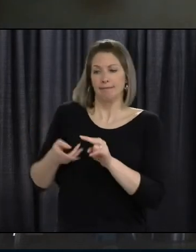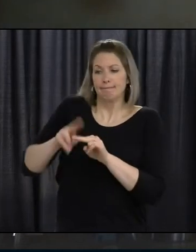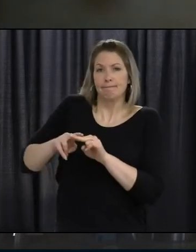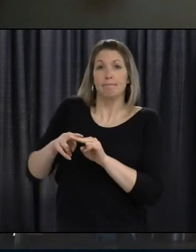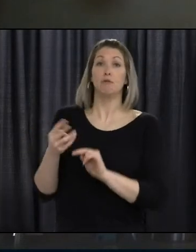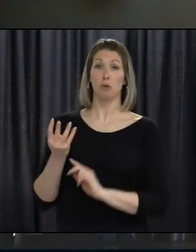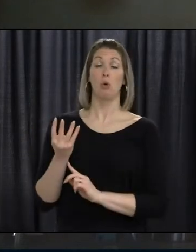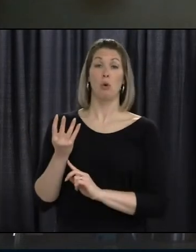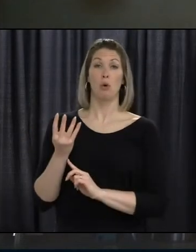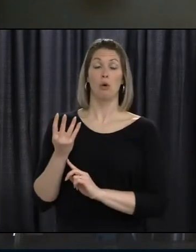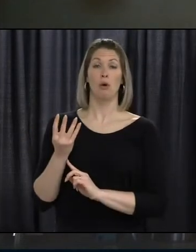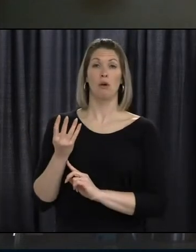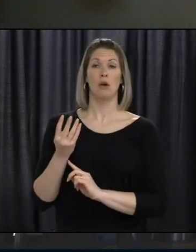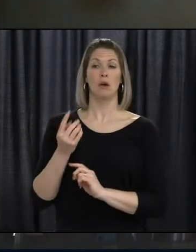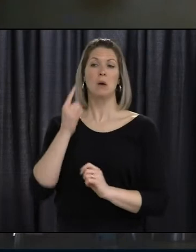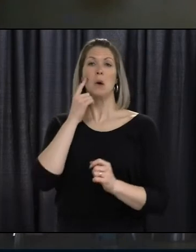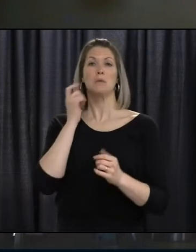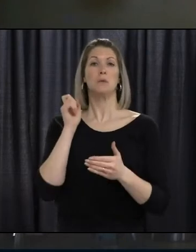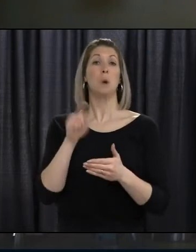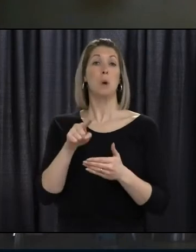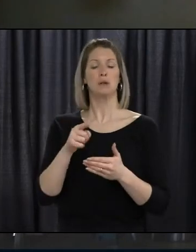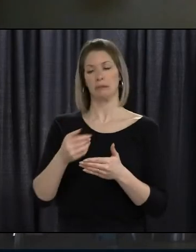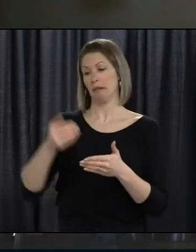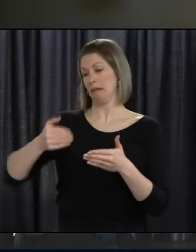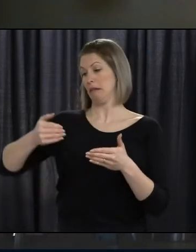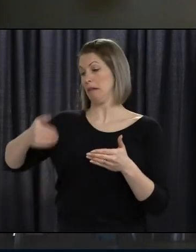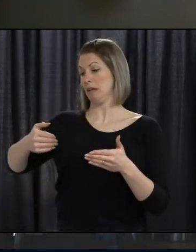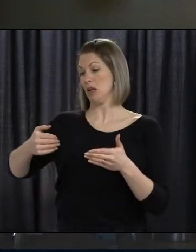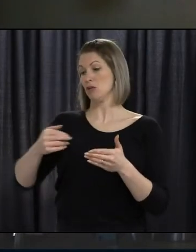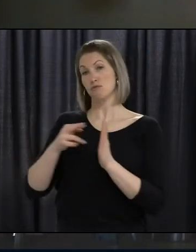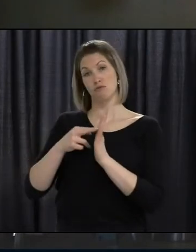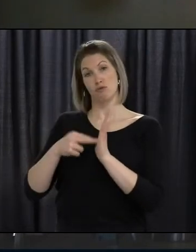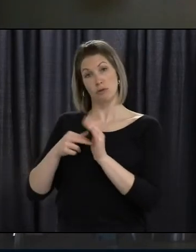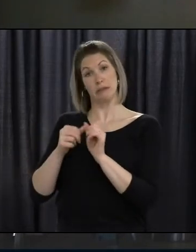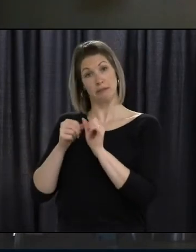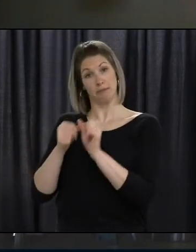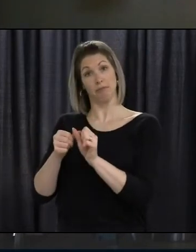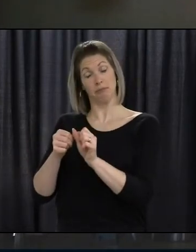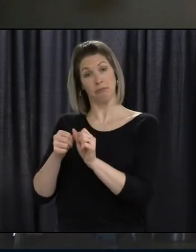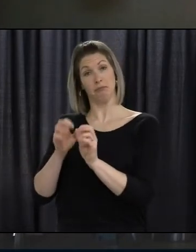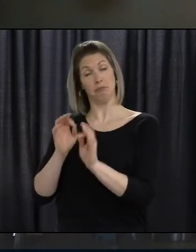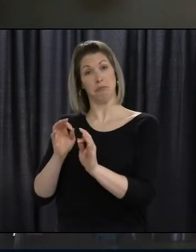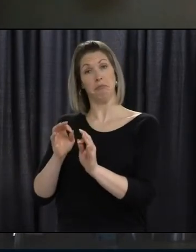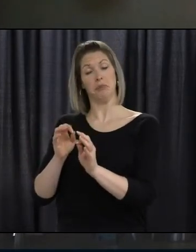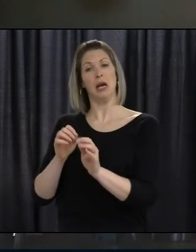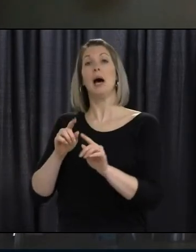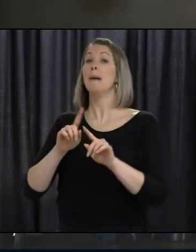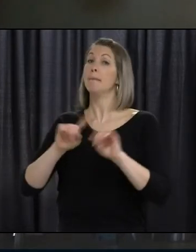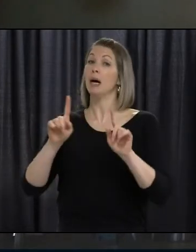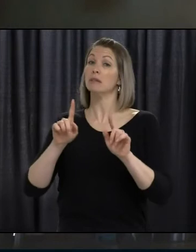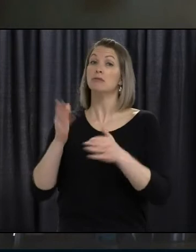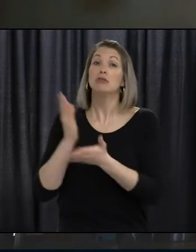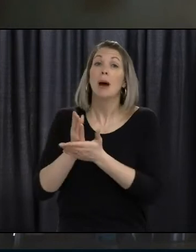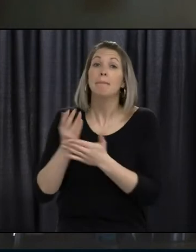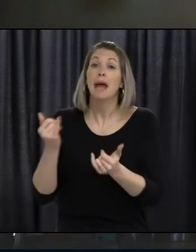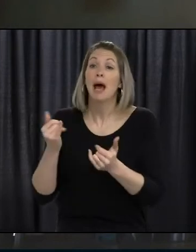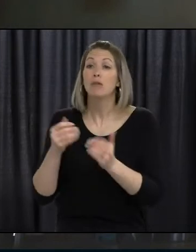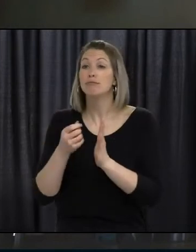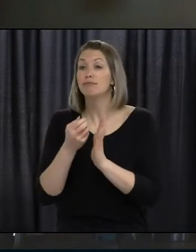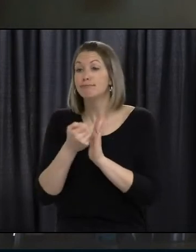of past measures, but also the challenge to maintain those going forward. 811 we have